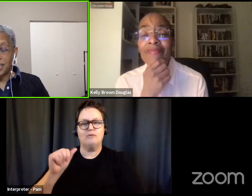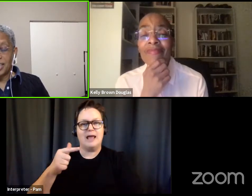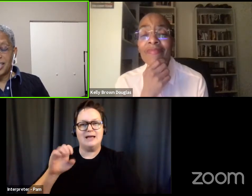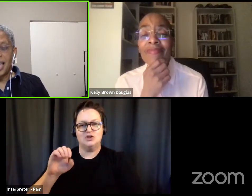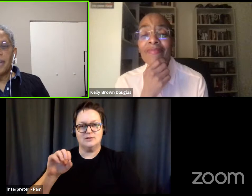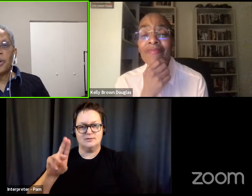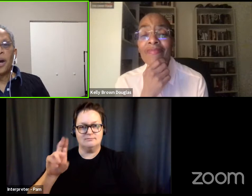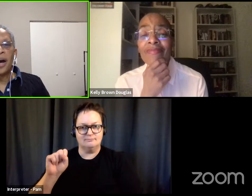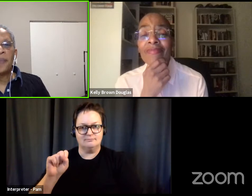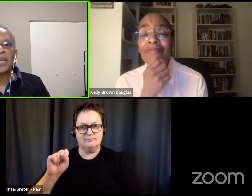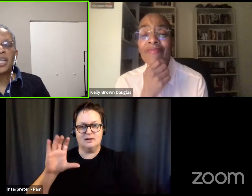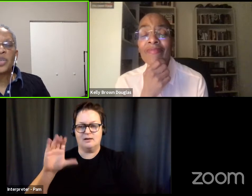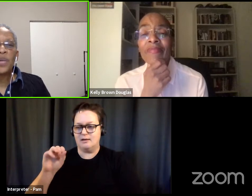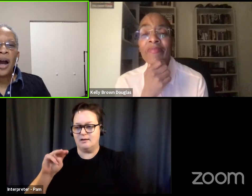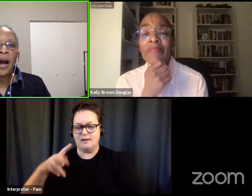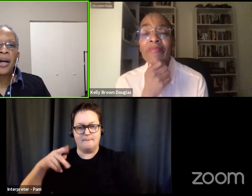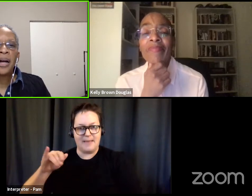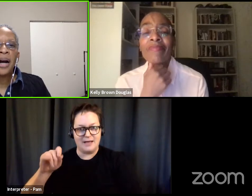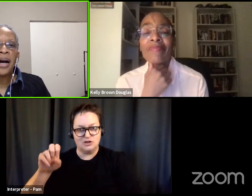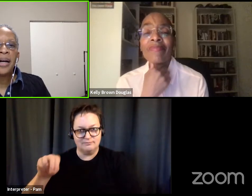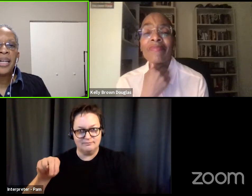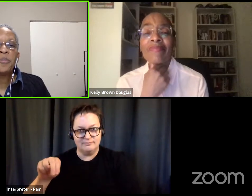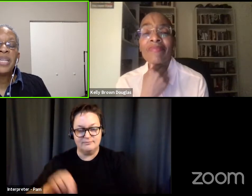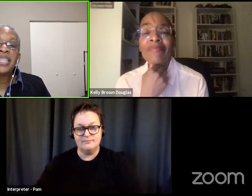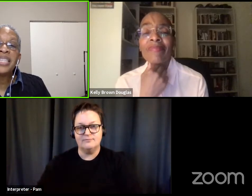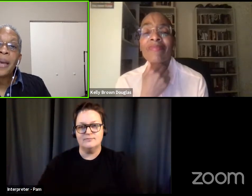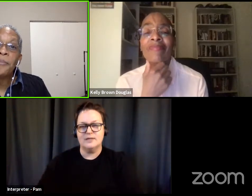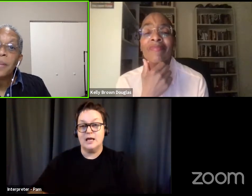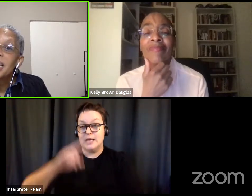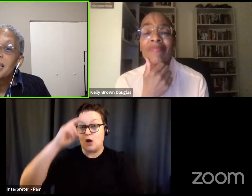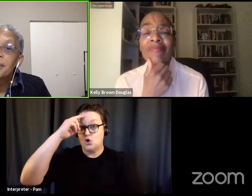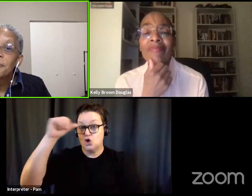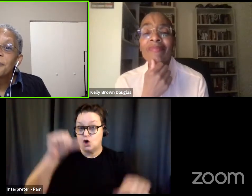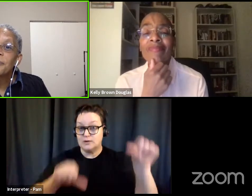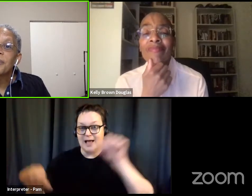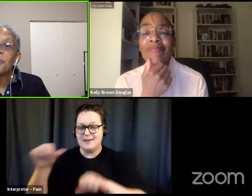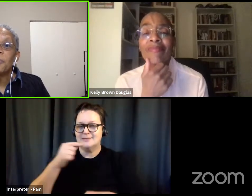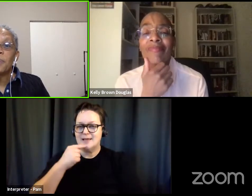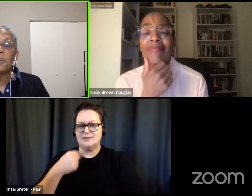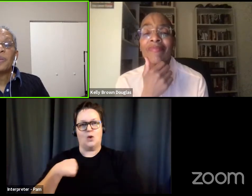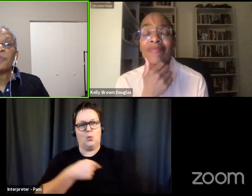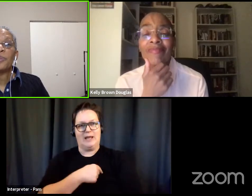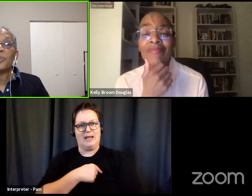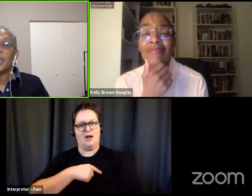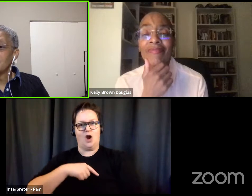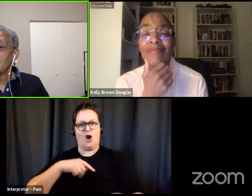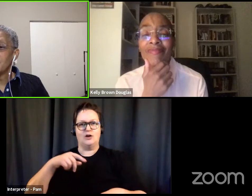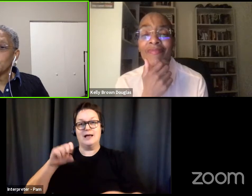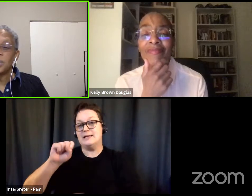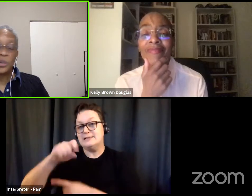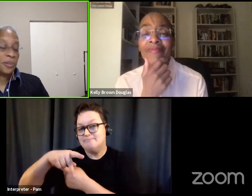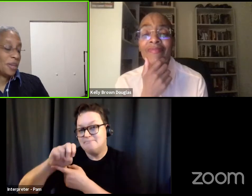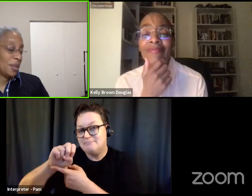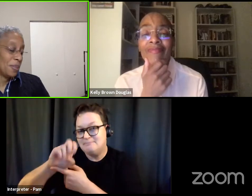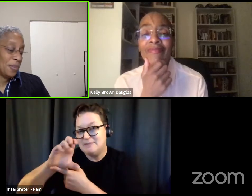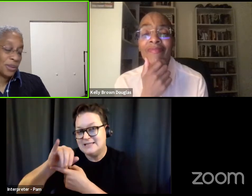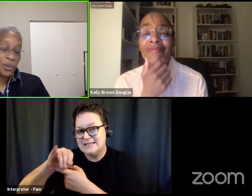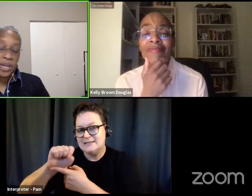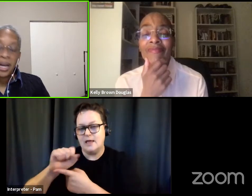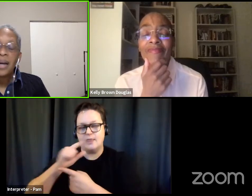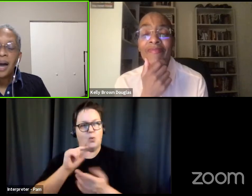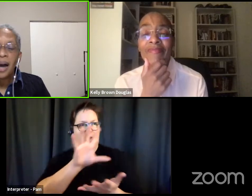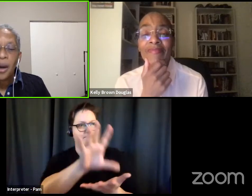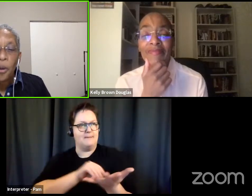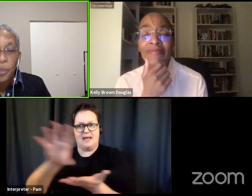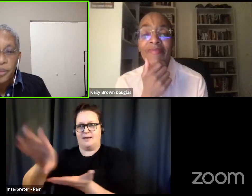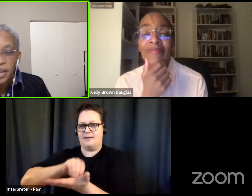neuroscience tells us that because we are a species that mimics, we mimic people doing good things, we mimic people